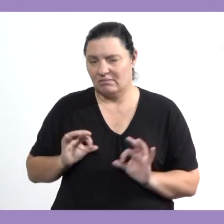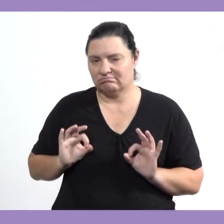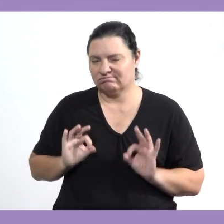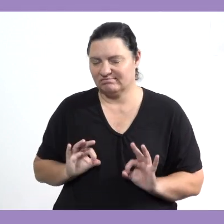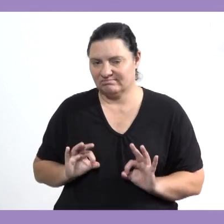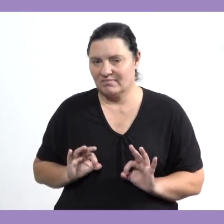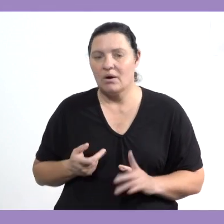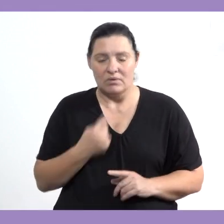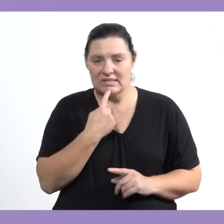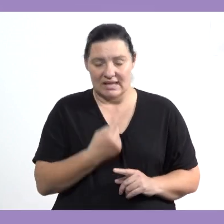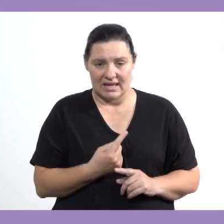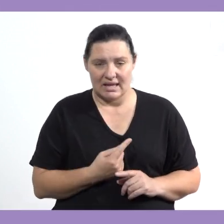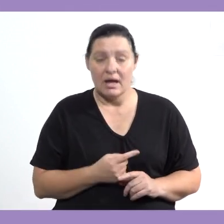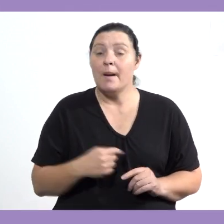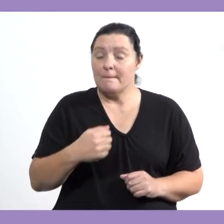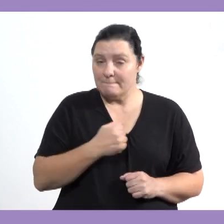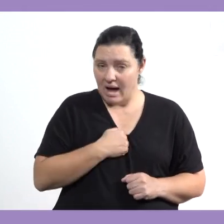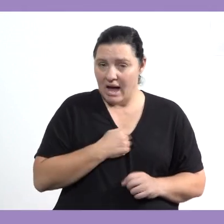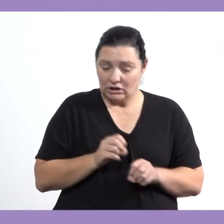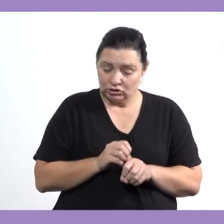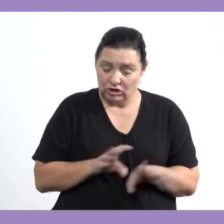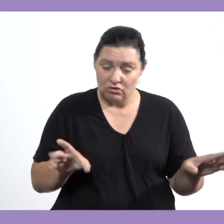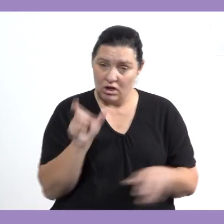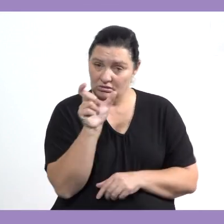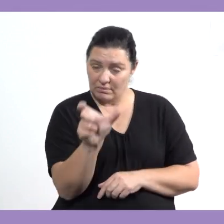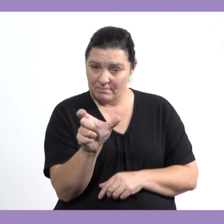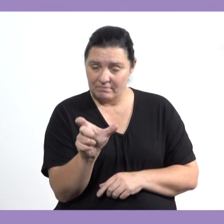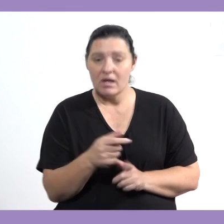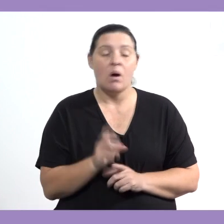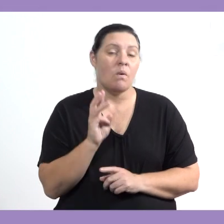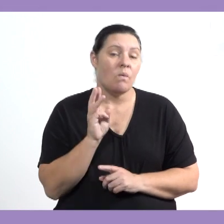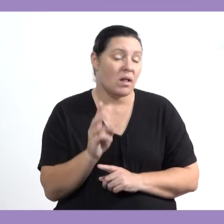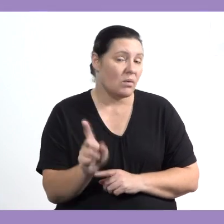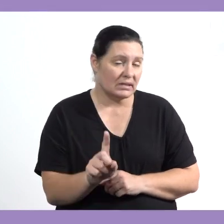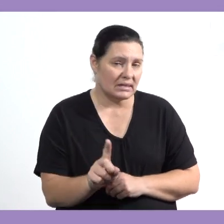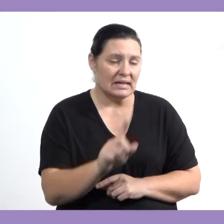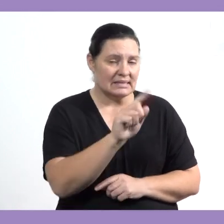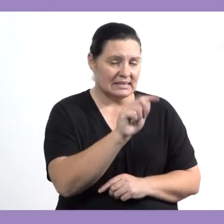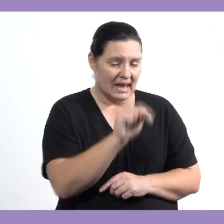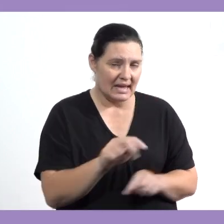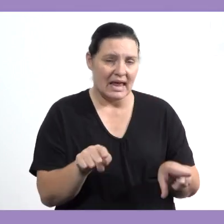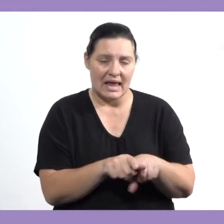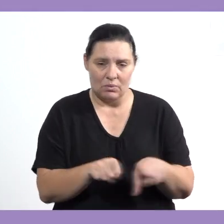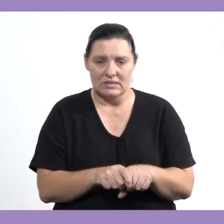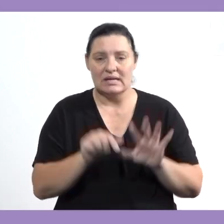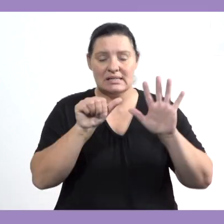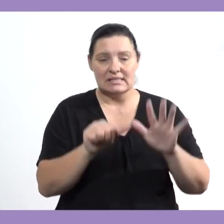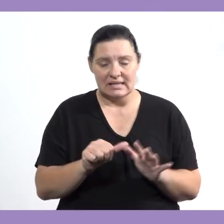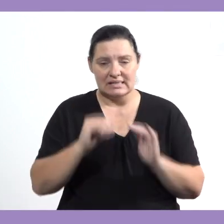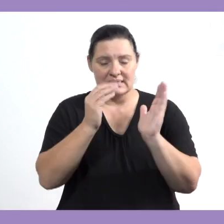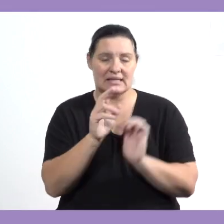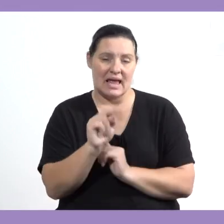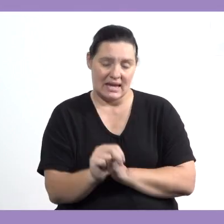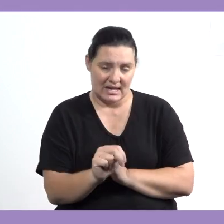I am absolutely correct in saying that my general term is going to be Tn is equals to